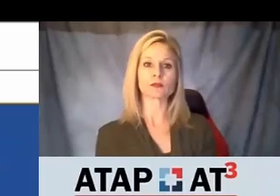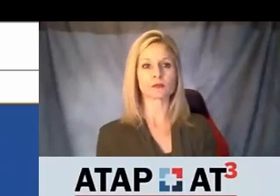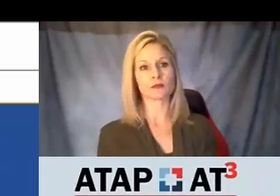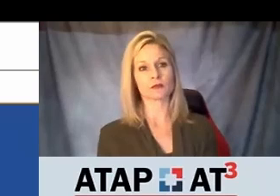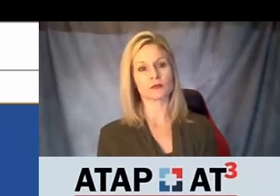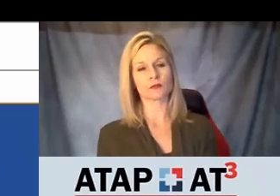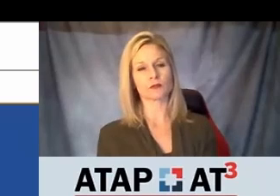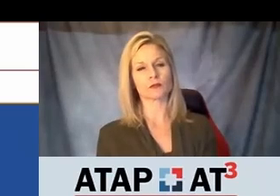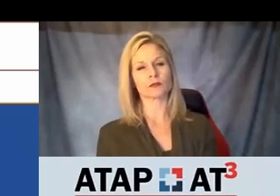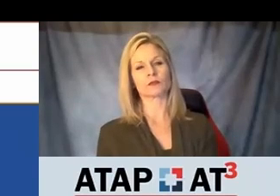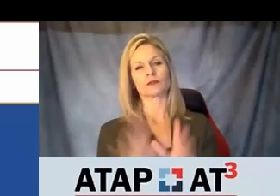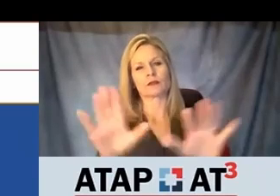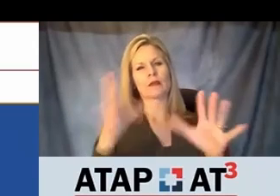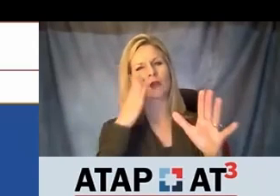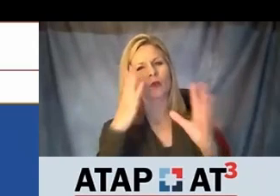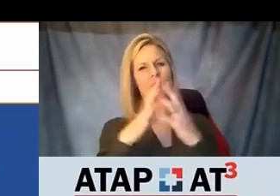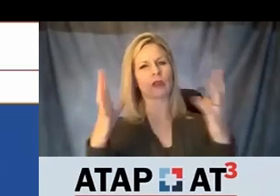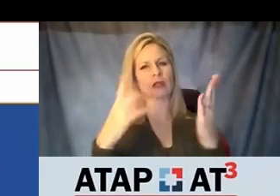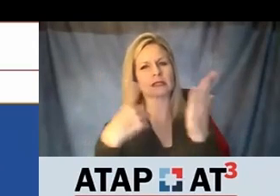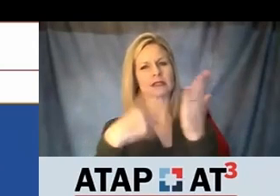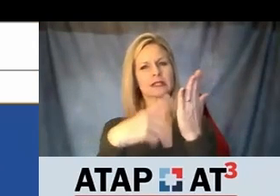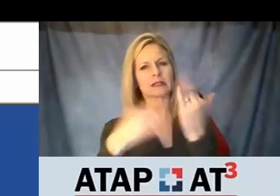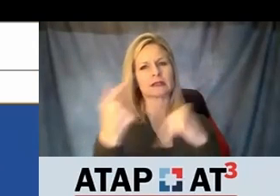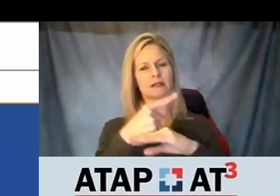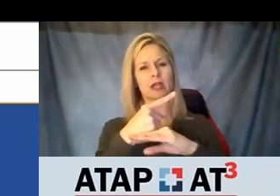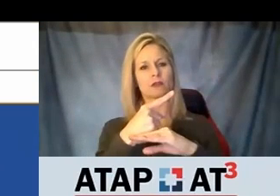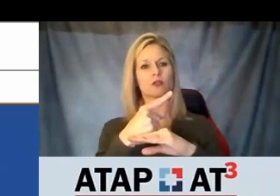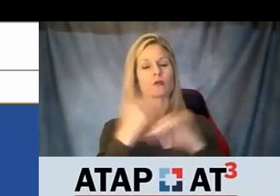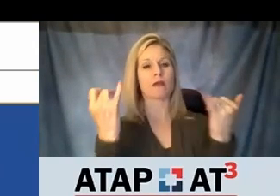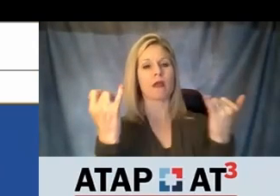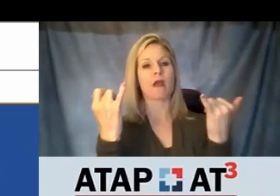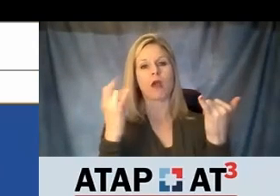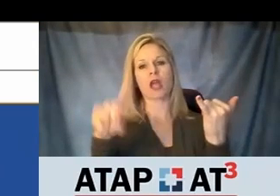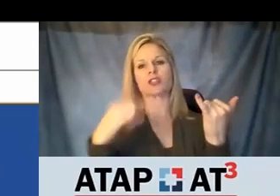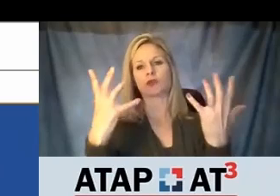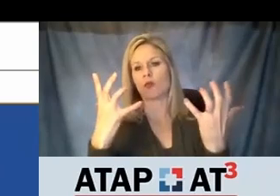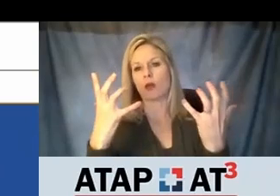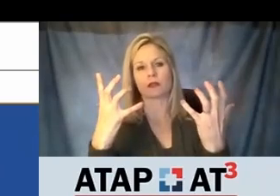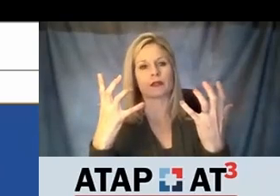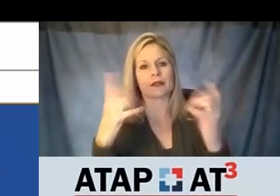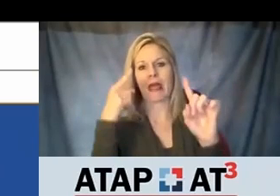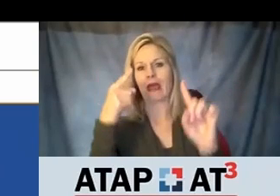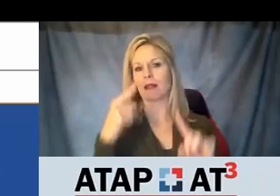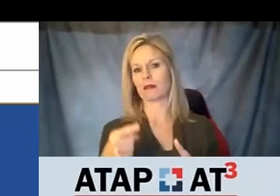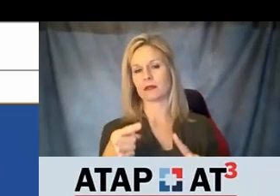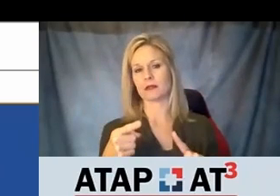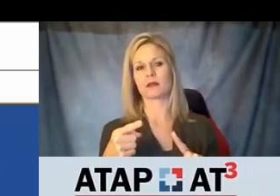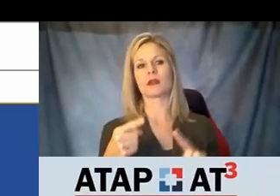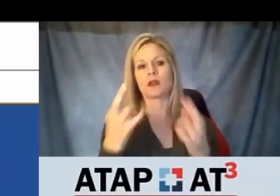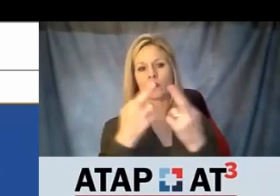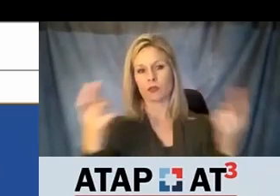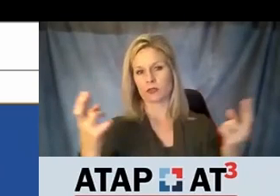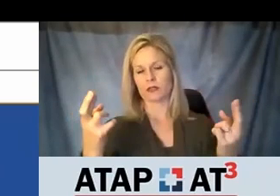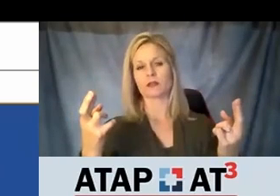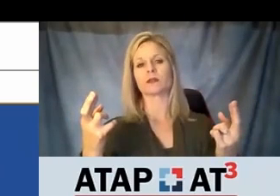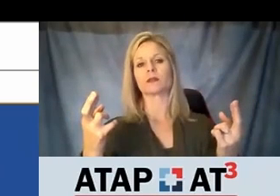I know we have an awful lot to cover, so at this point I'm just going to go through and kind of highlight these resources